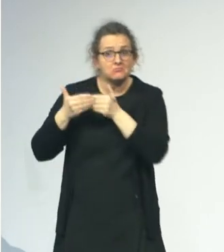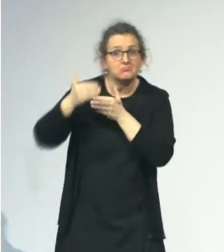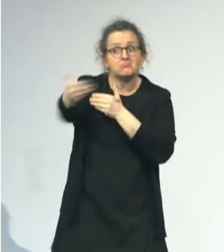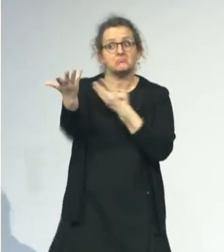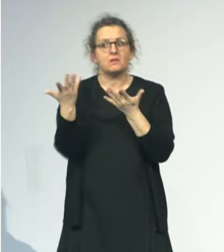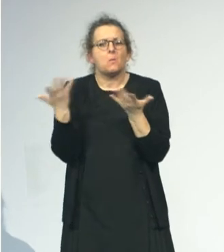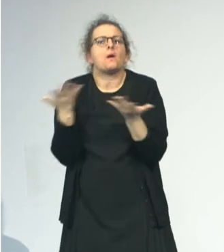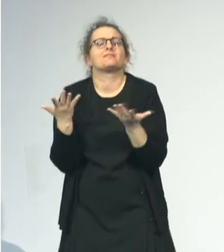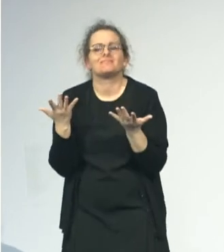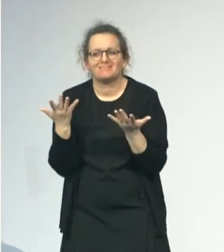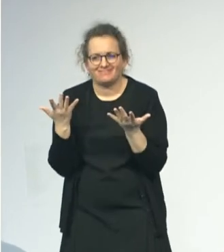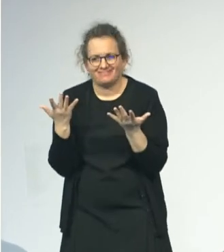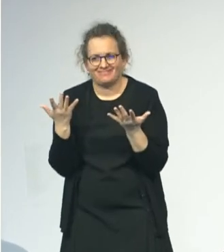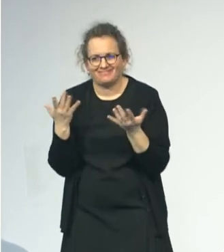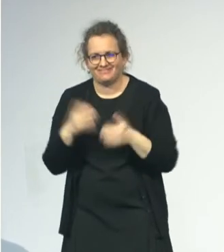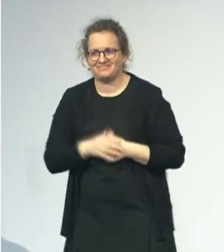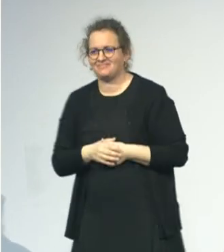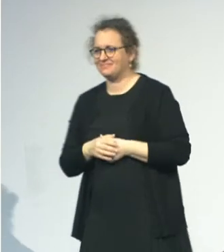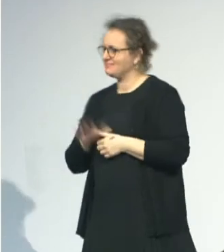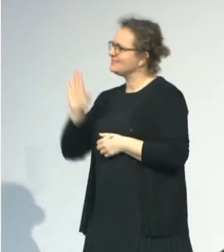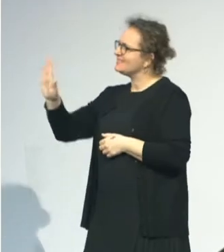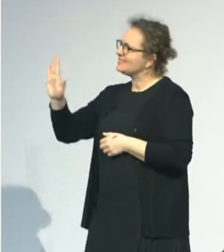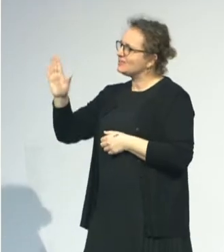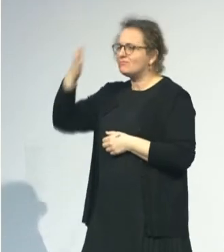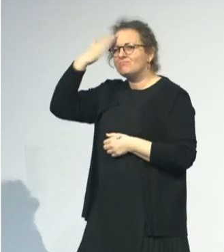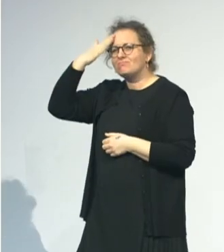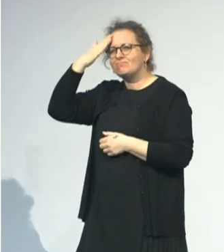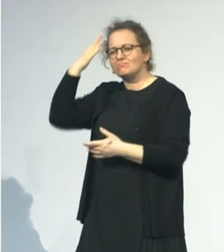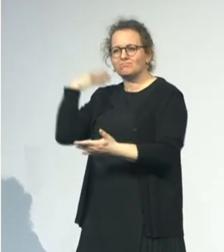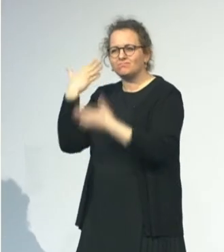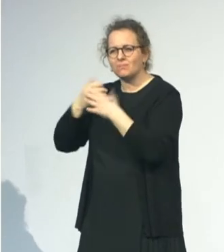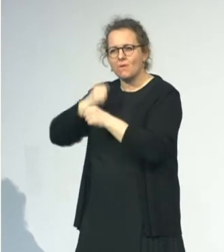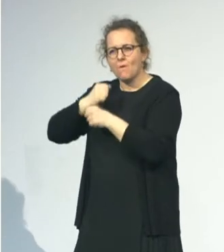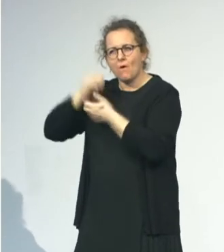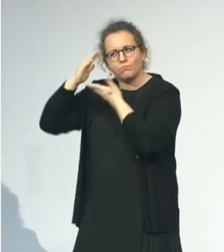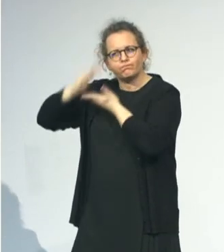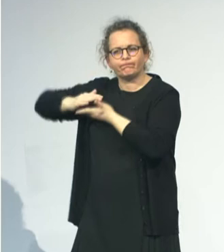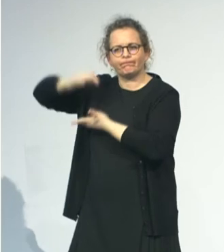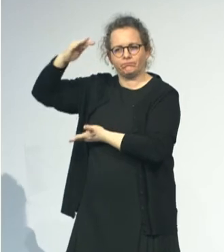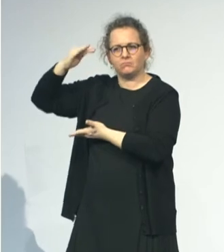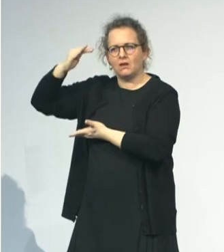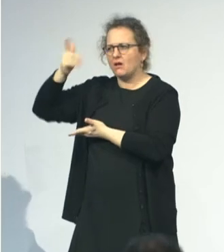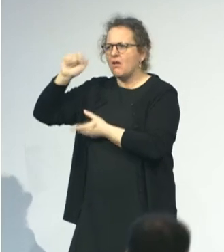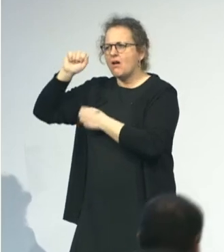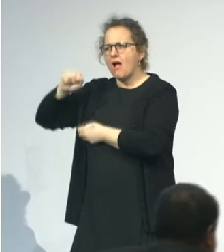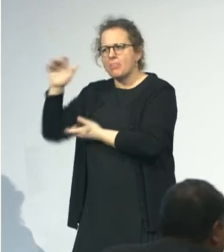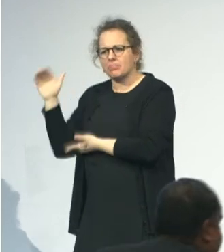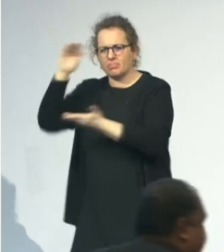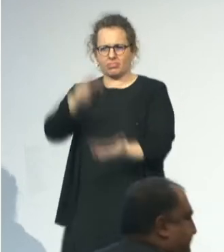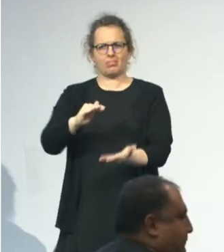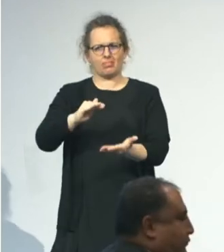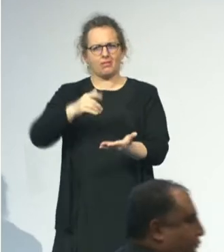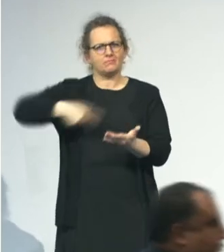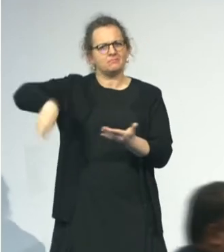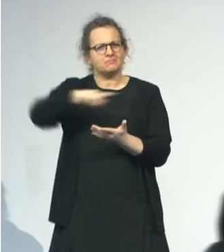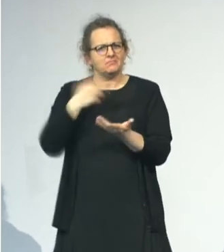you can build on what you've experienced at the conference. For all of you who may